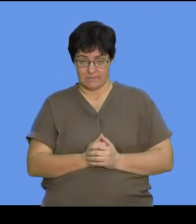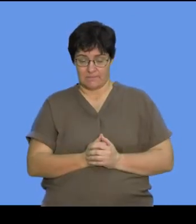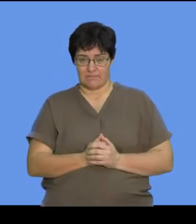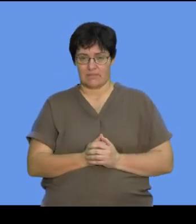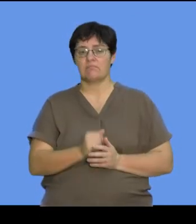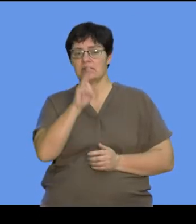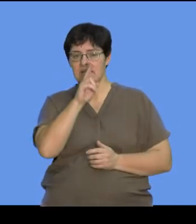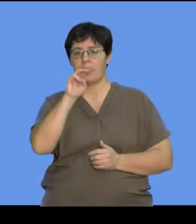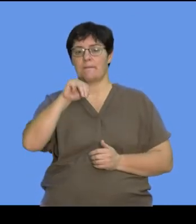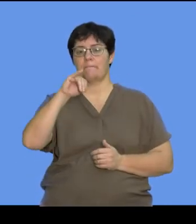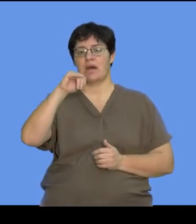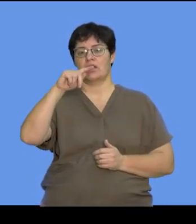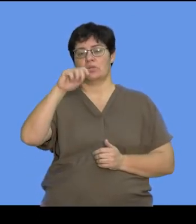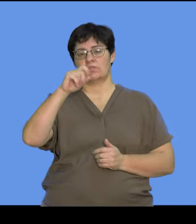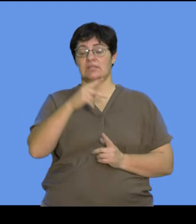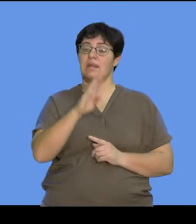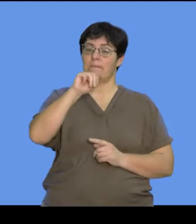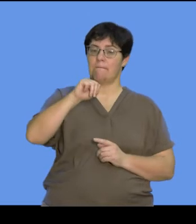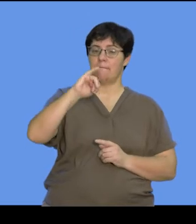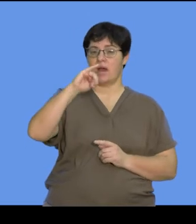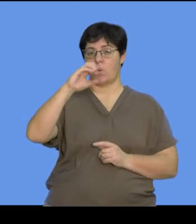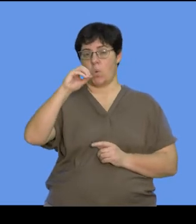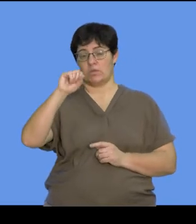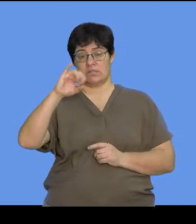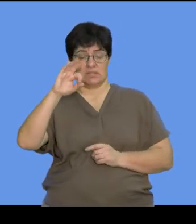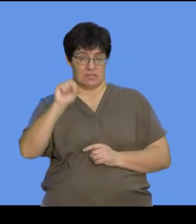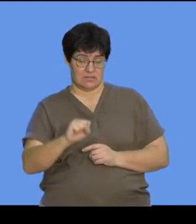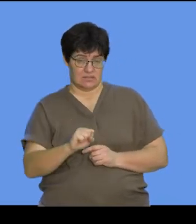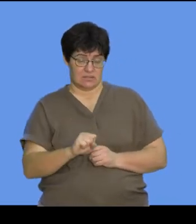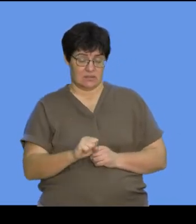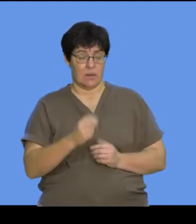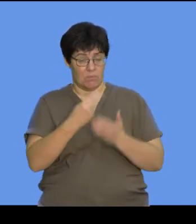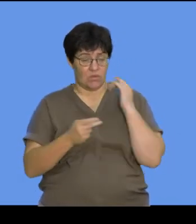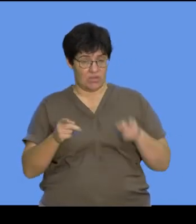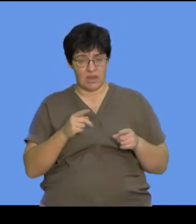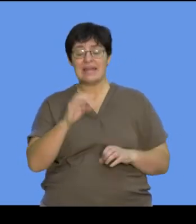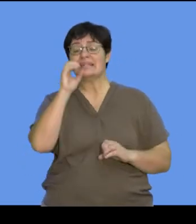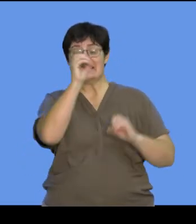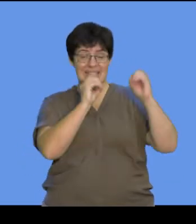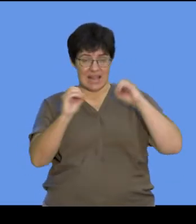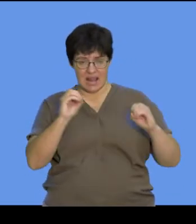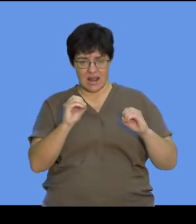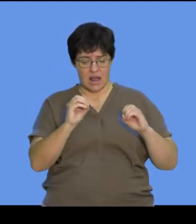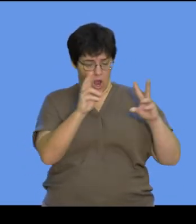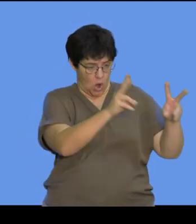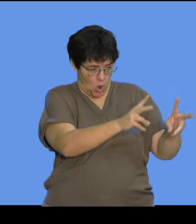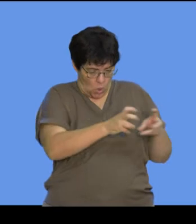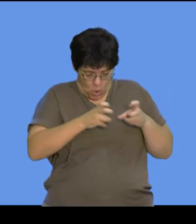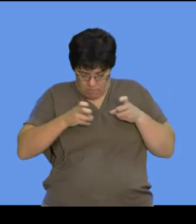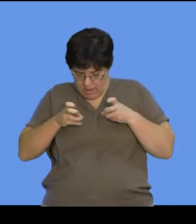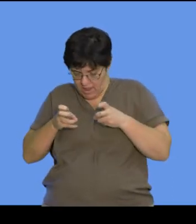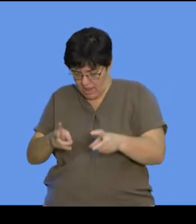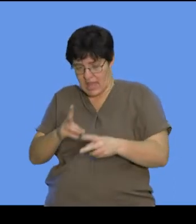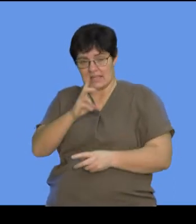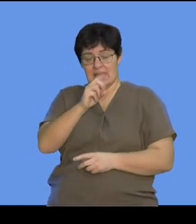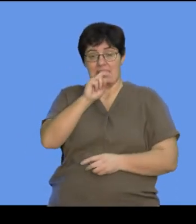see this in mitosis and meiosis, and it's important that the cell is able to copy the DNA